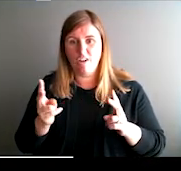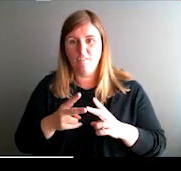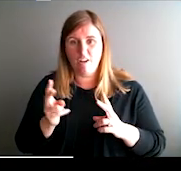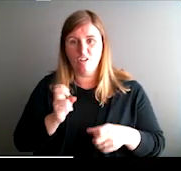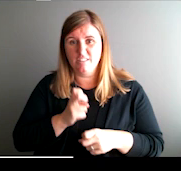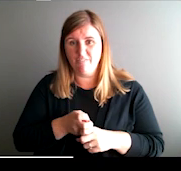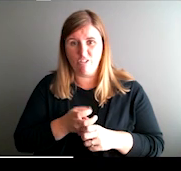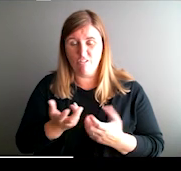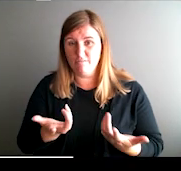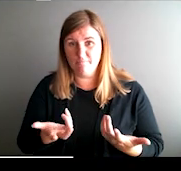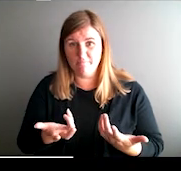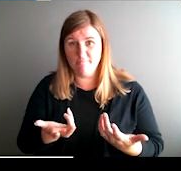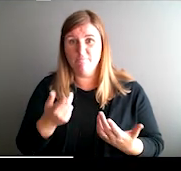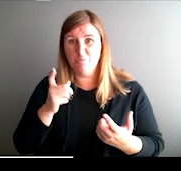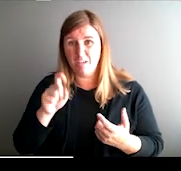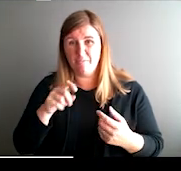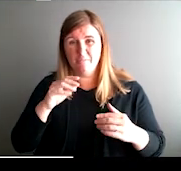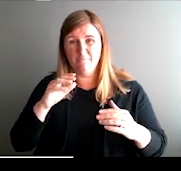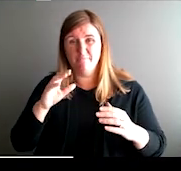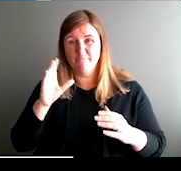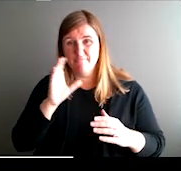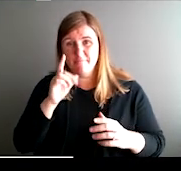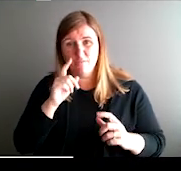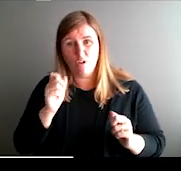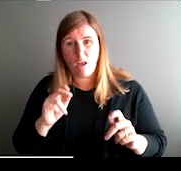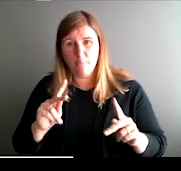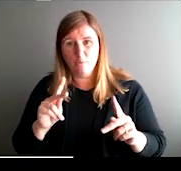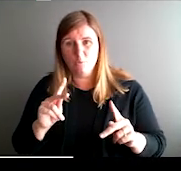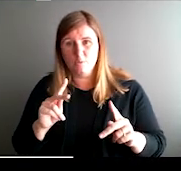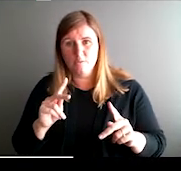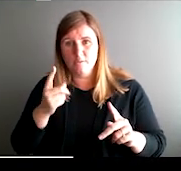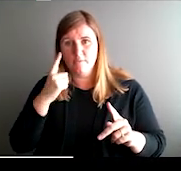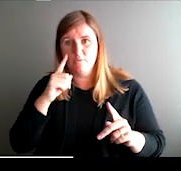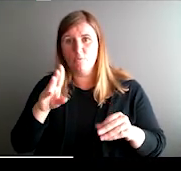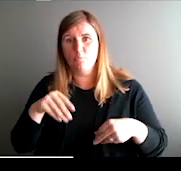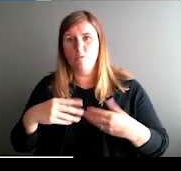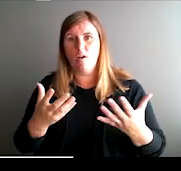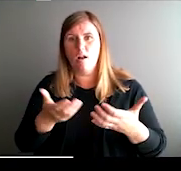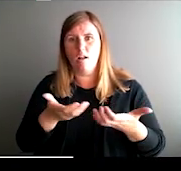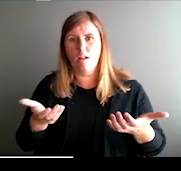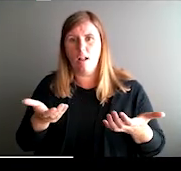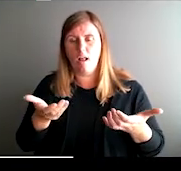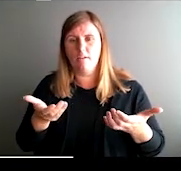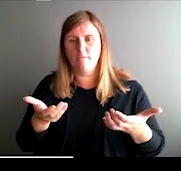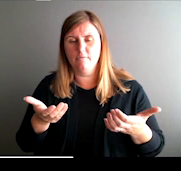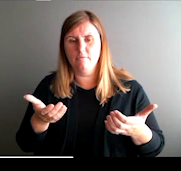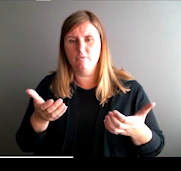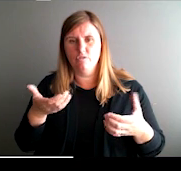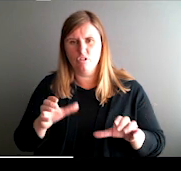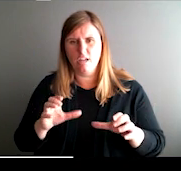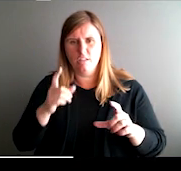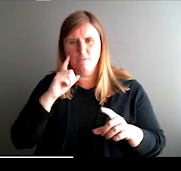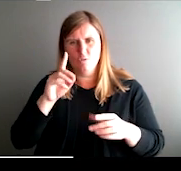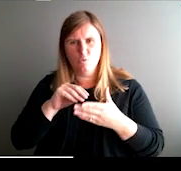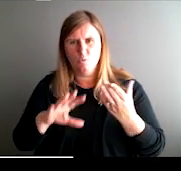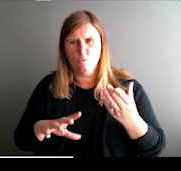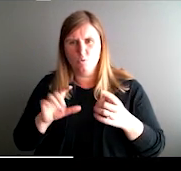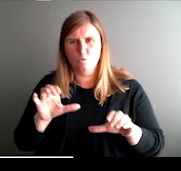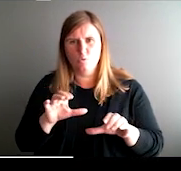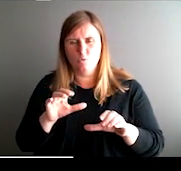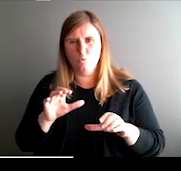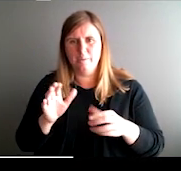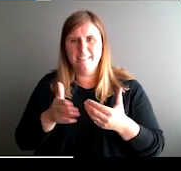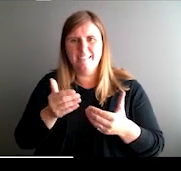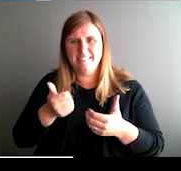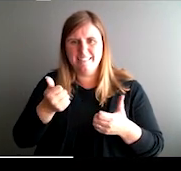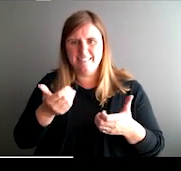difficult. And we need to look for the opportunities to provide a lot of chances for the student to do